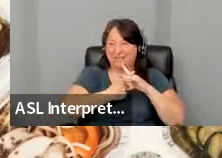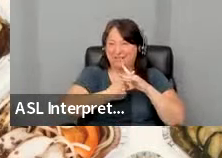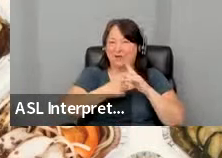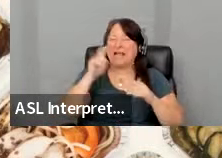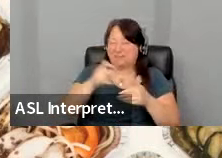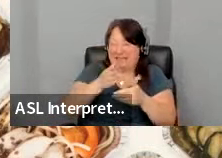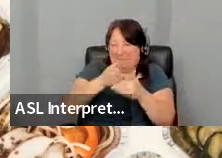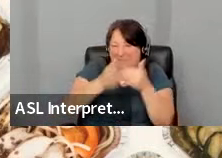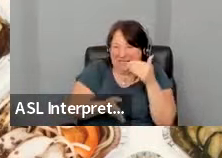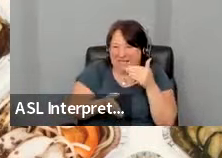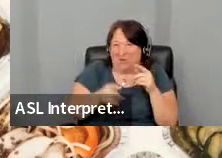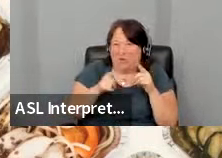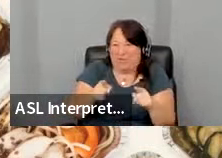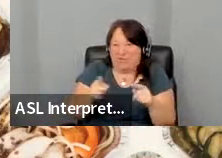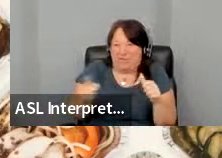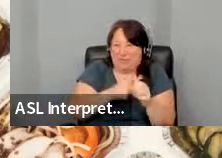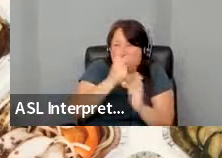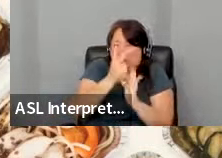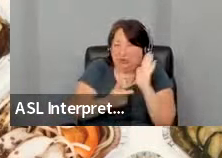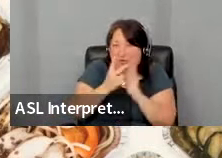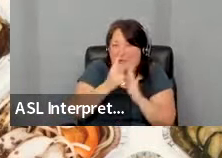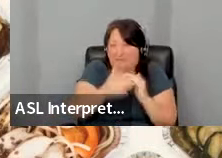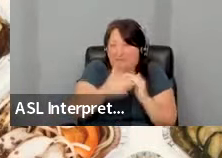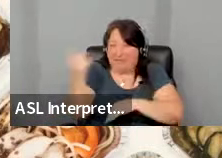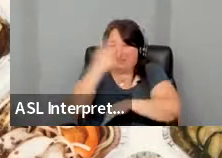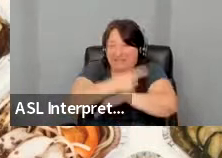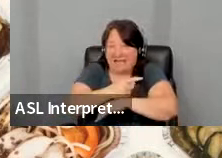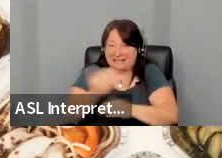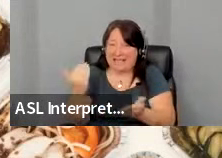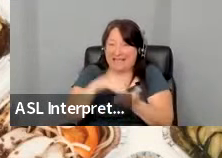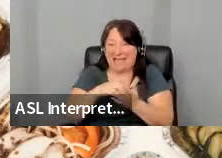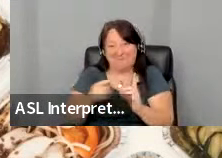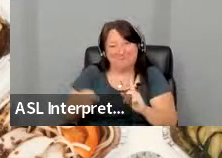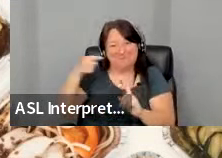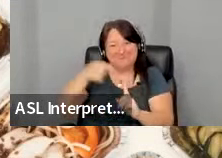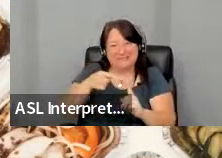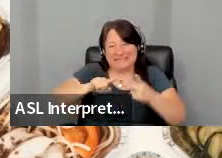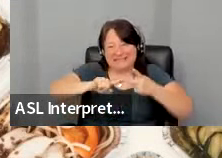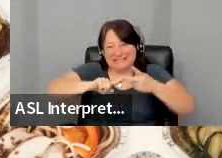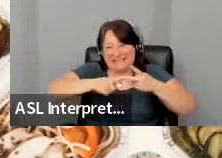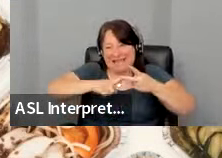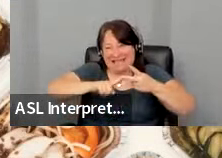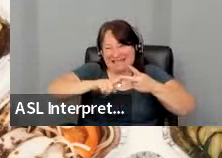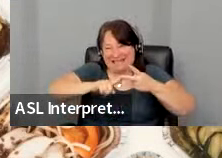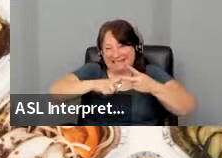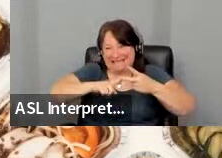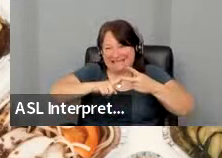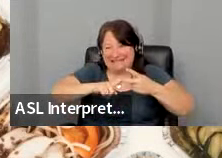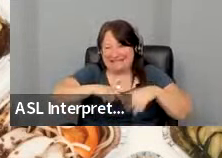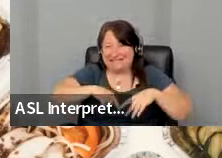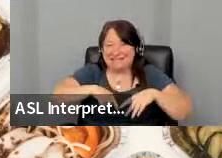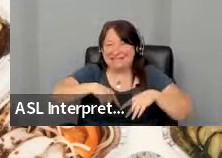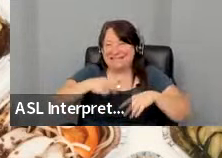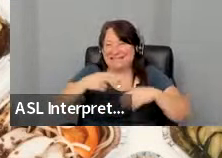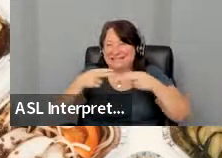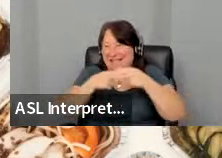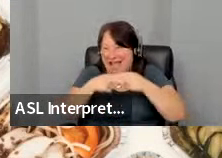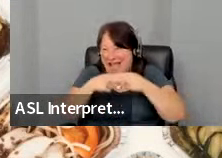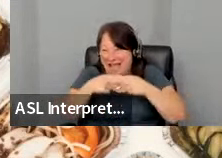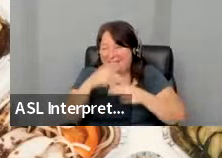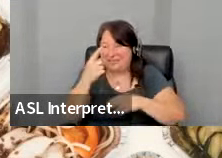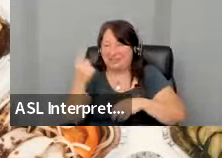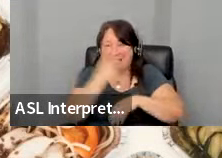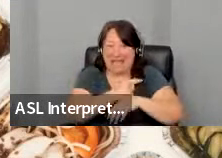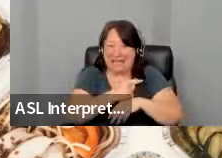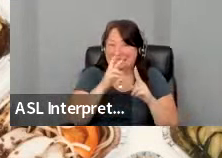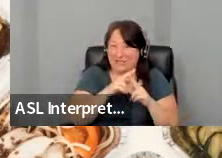within the first 2 hours of your day. Again, back to that very second slide, after the title slide, your day is measured based on either set to set